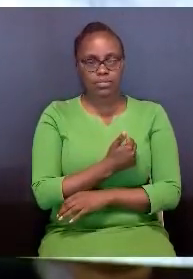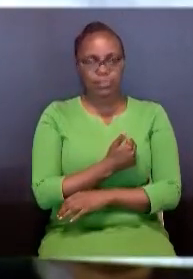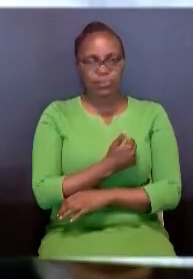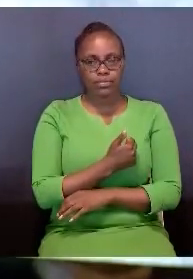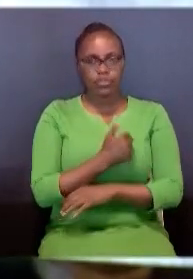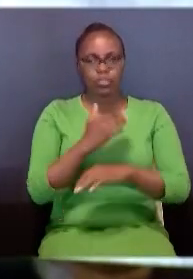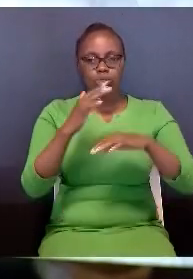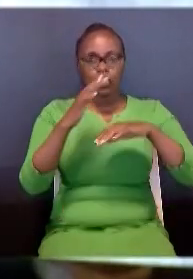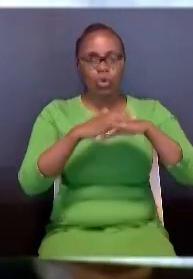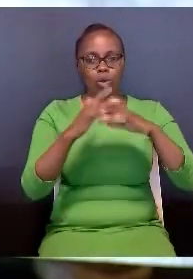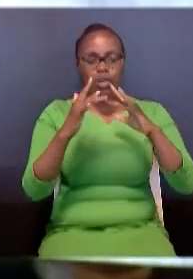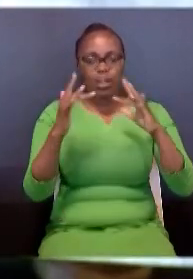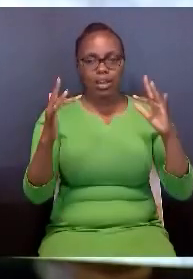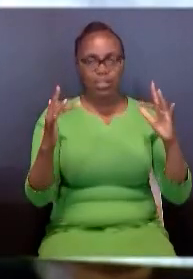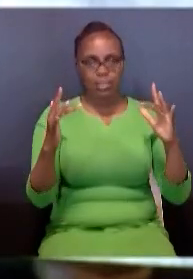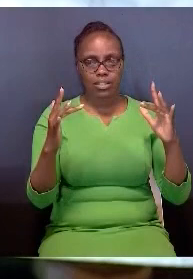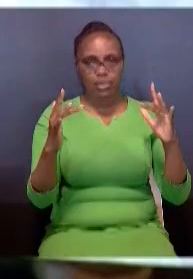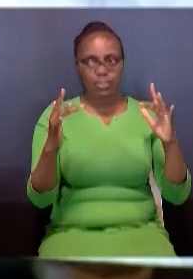virtually,